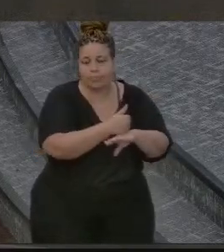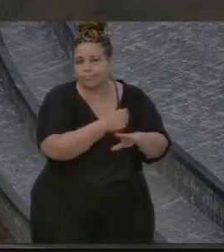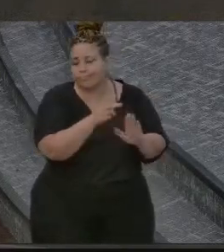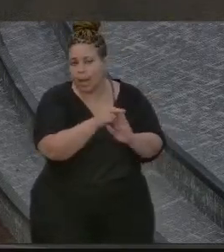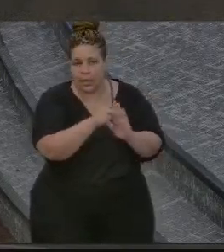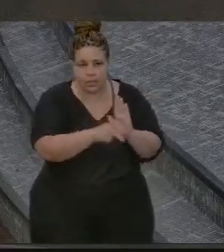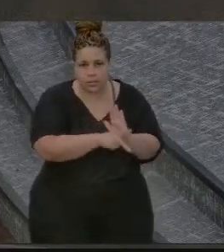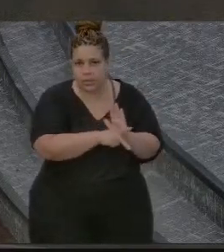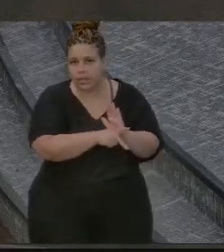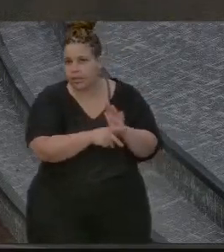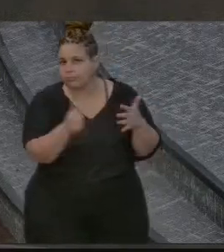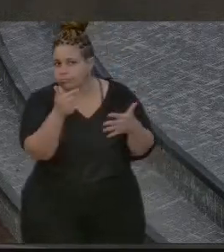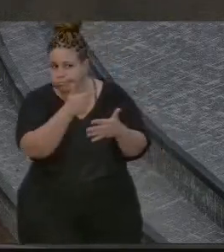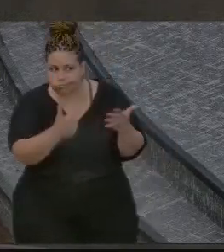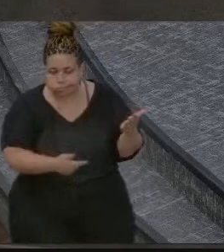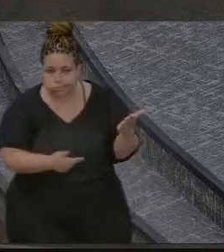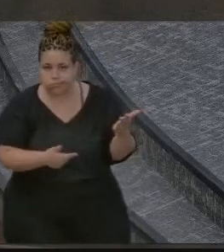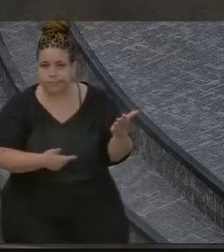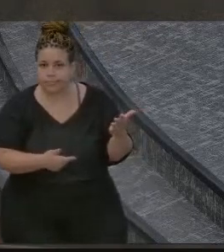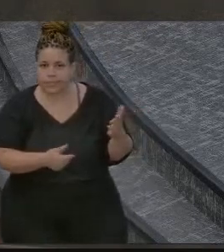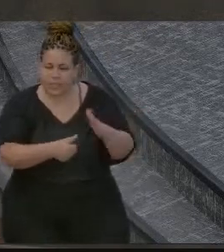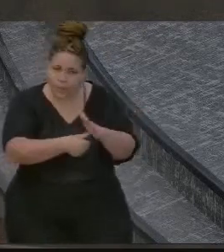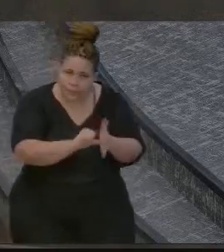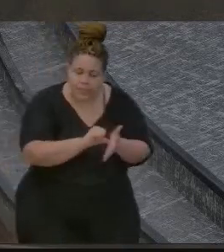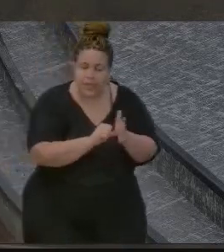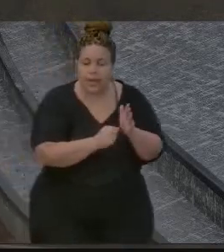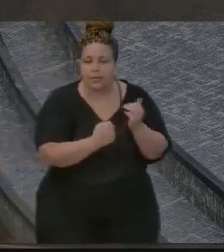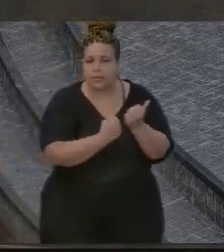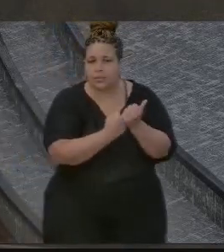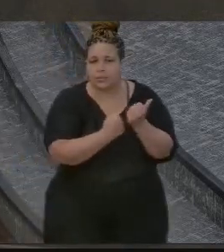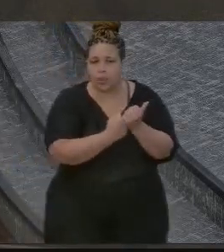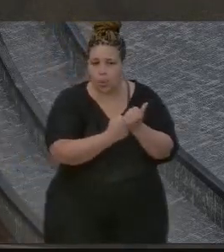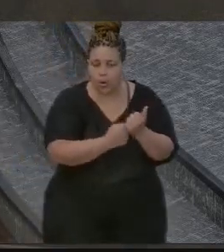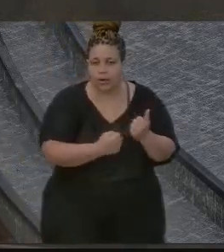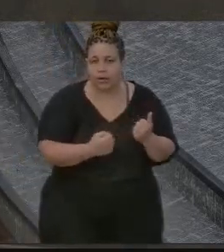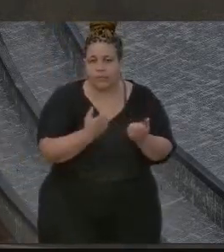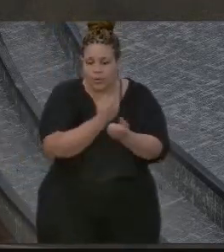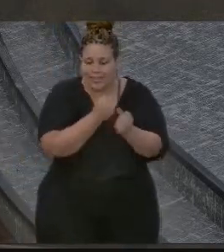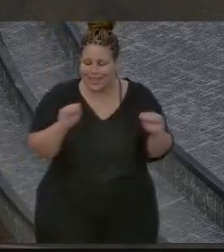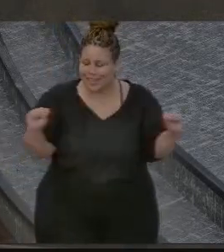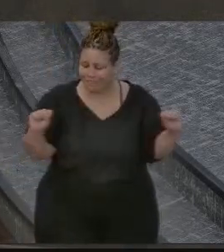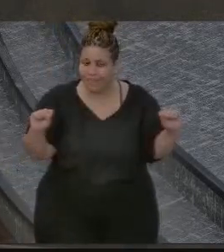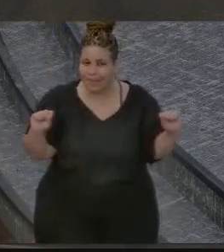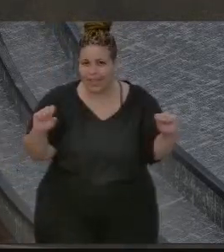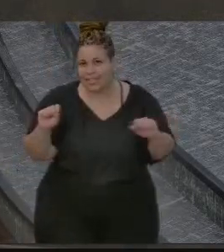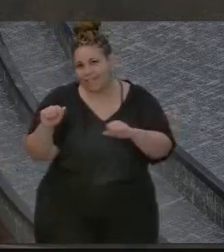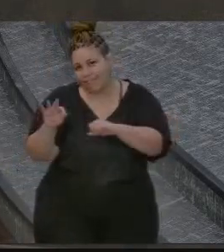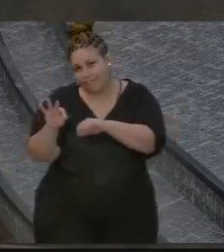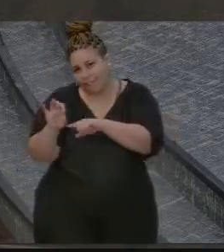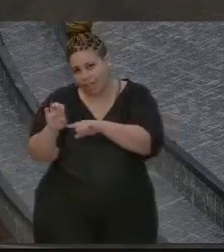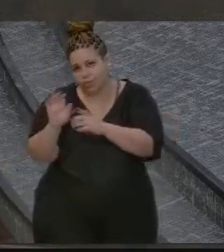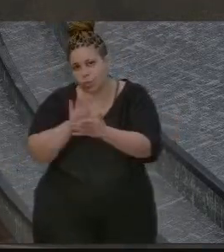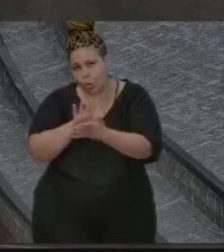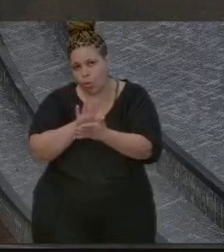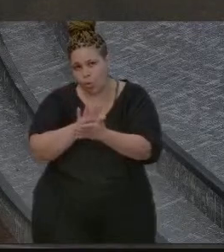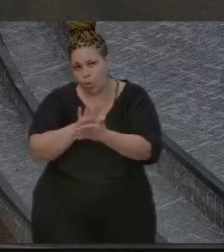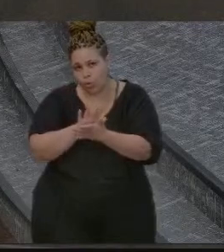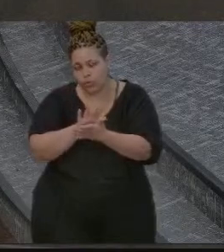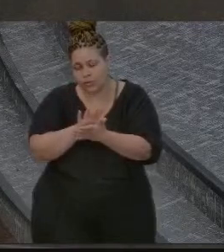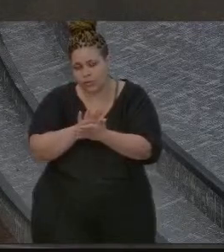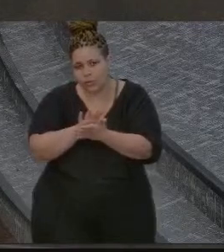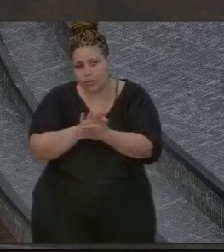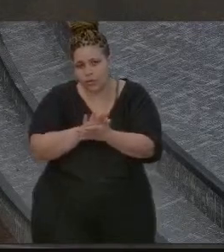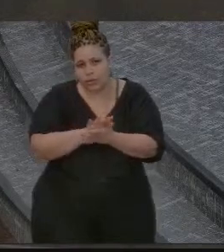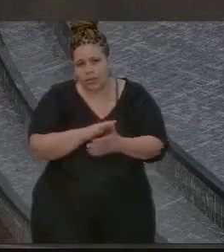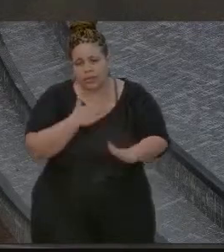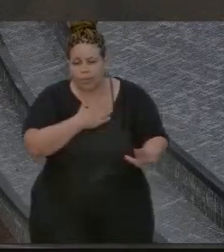emphasize our support, for safe schools and for some of the programming that they do. So if you could go back and take a look at